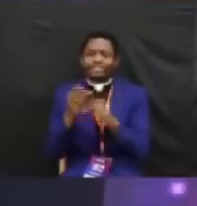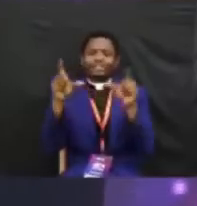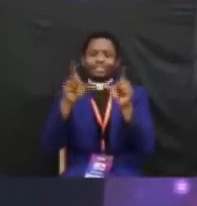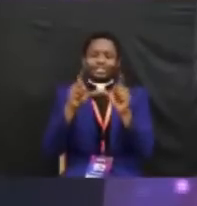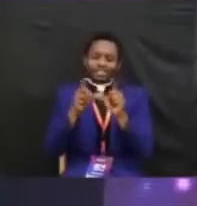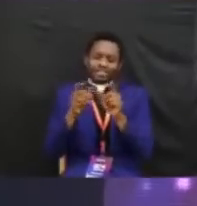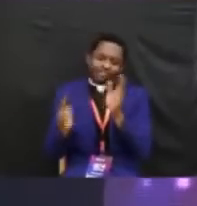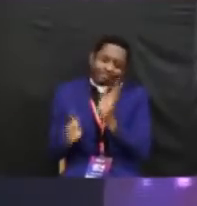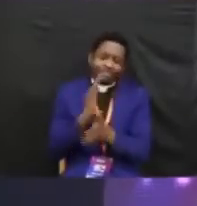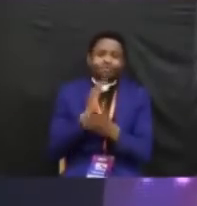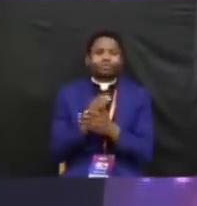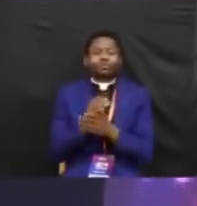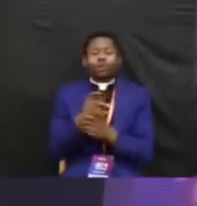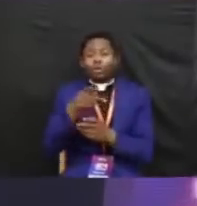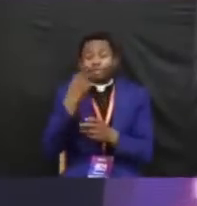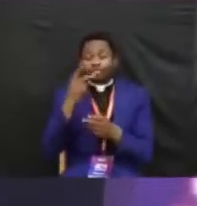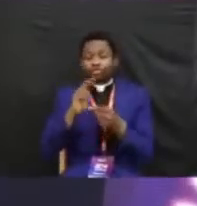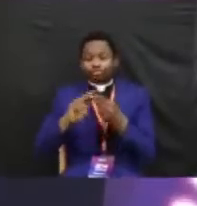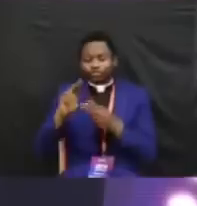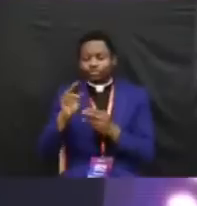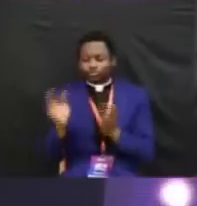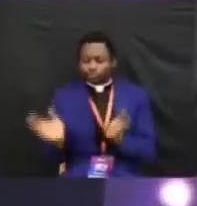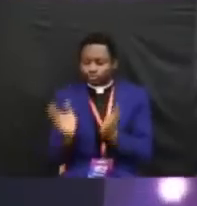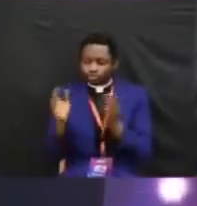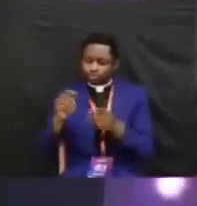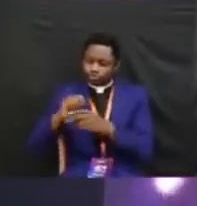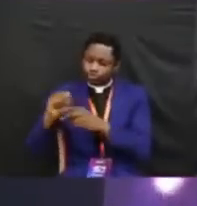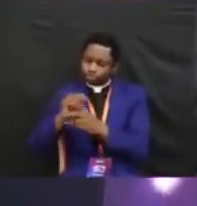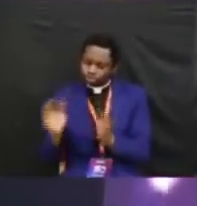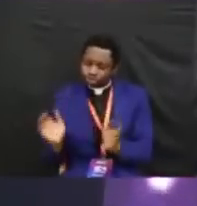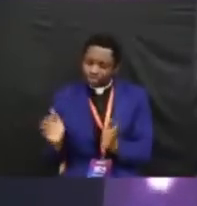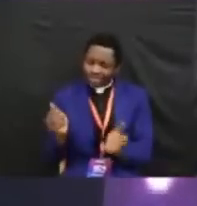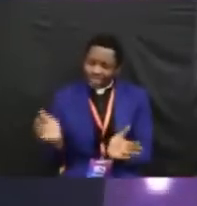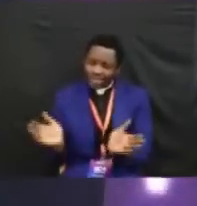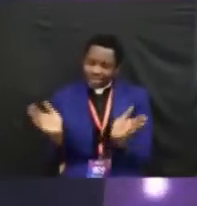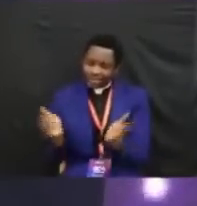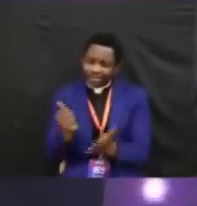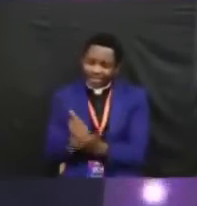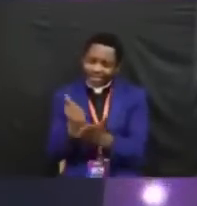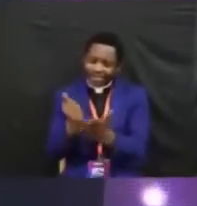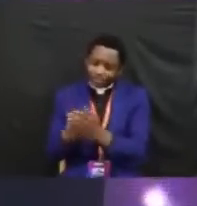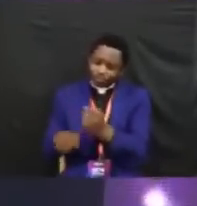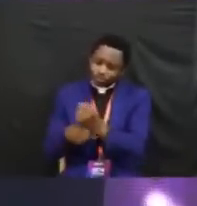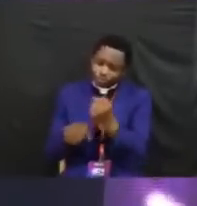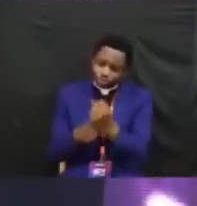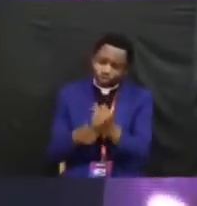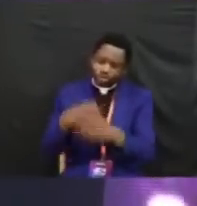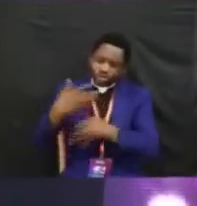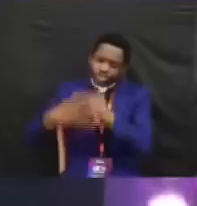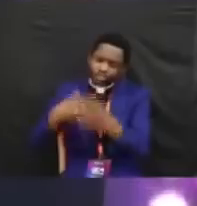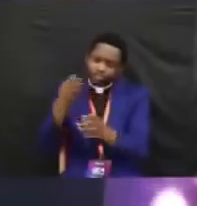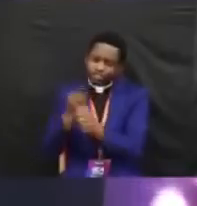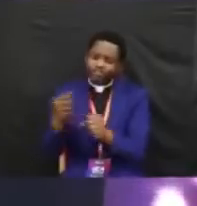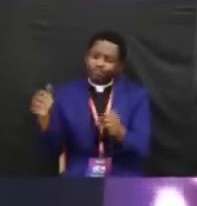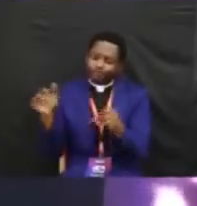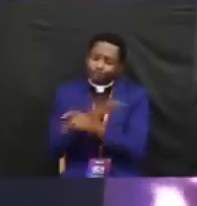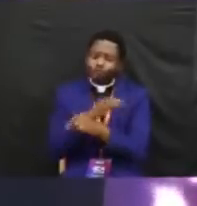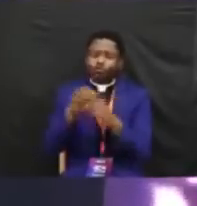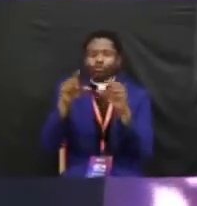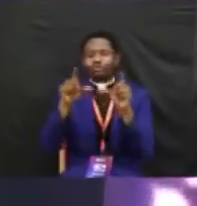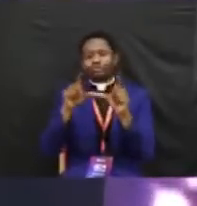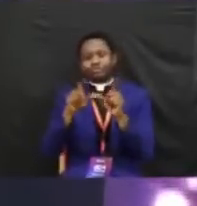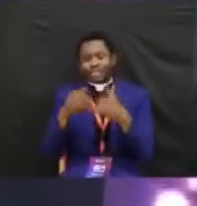to mentor the school until it has received its full accreditation. The school currently has 60 students on